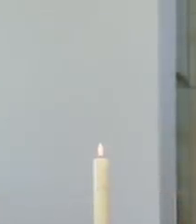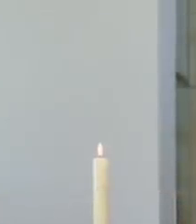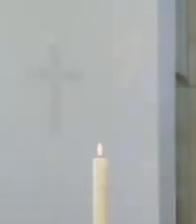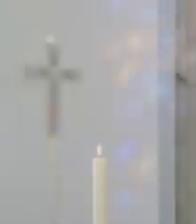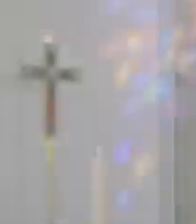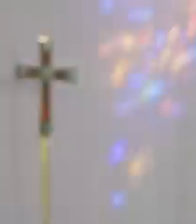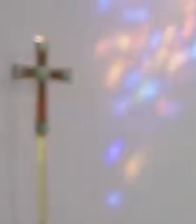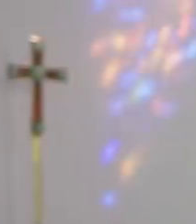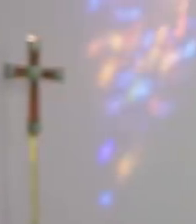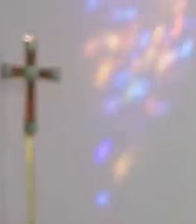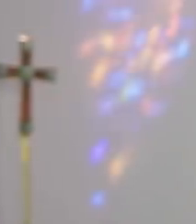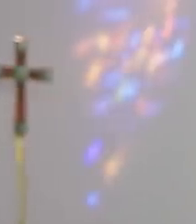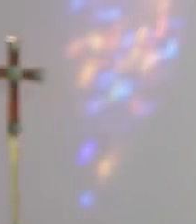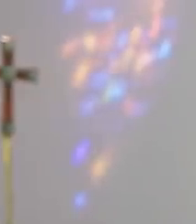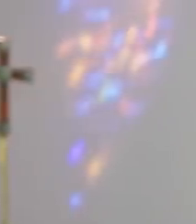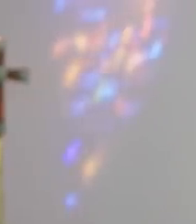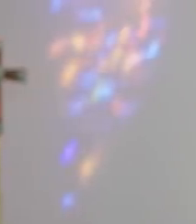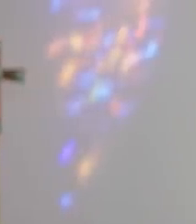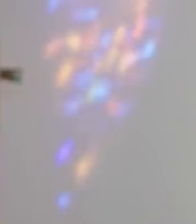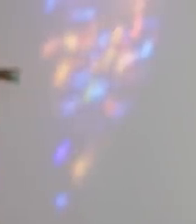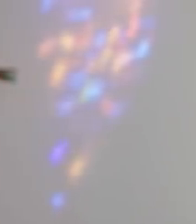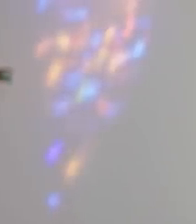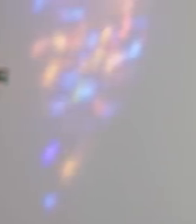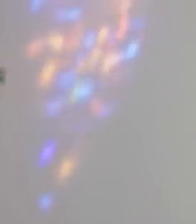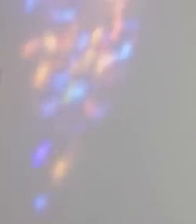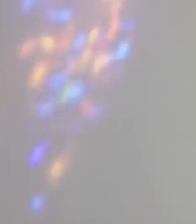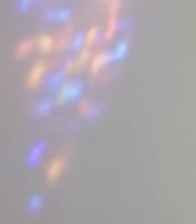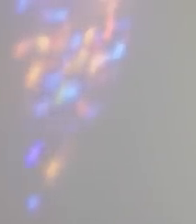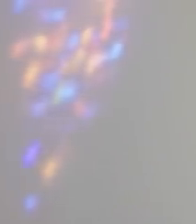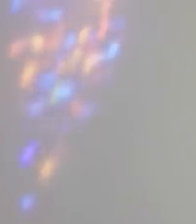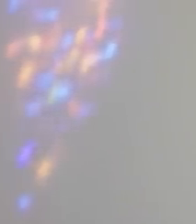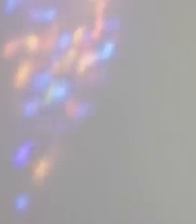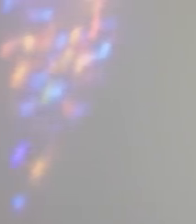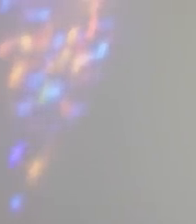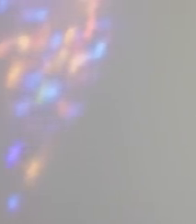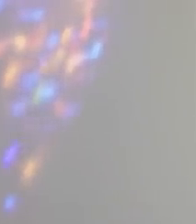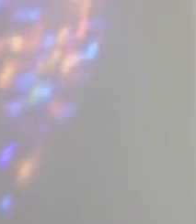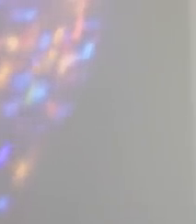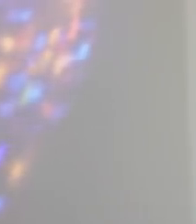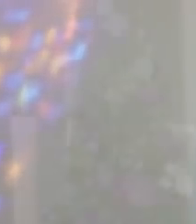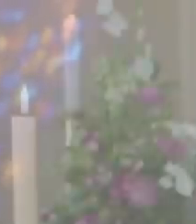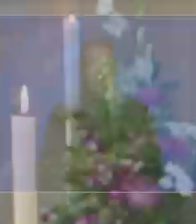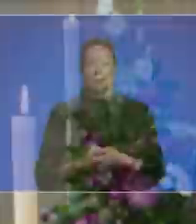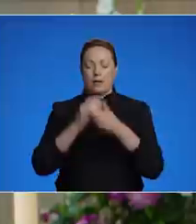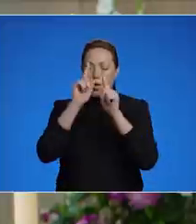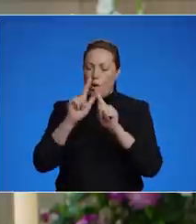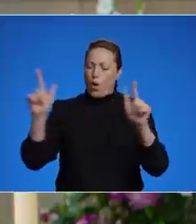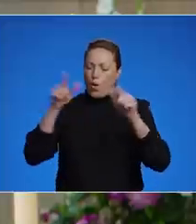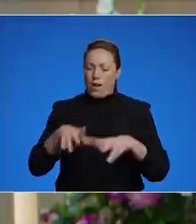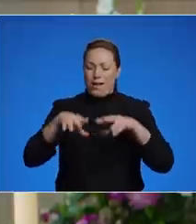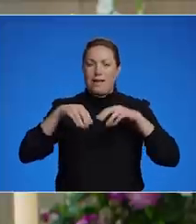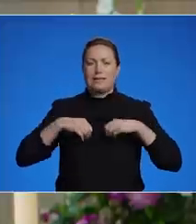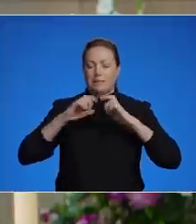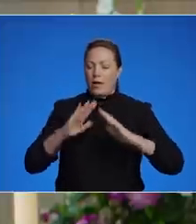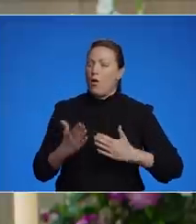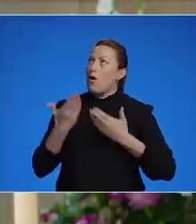sacrifice to your name For the praise and glory of his name For our being and the good of all his holy church Accept, we